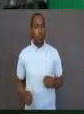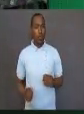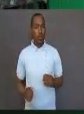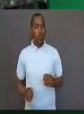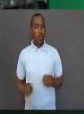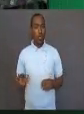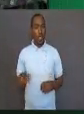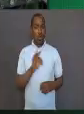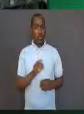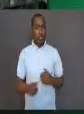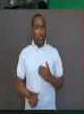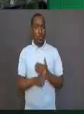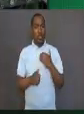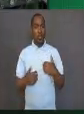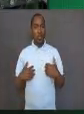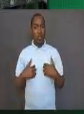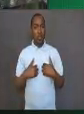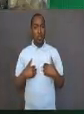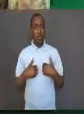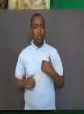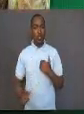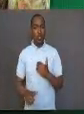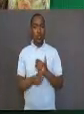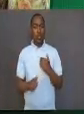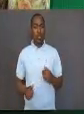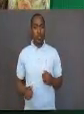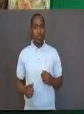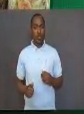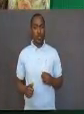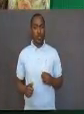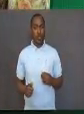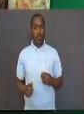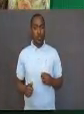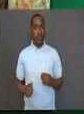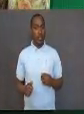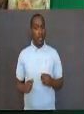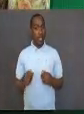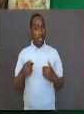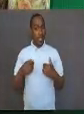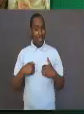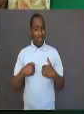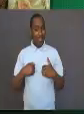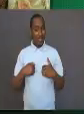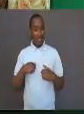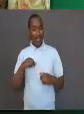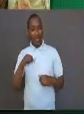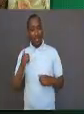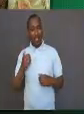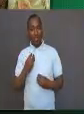plants, and animals in our own backyards, and even our food.